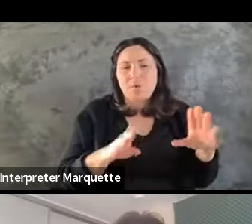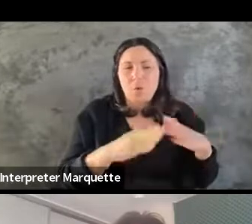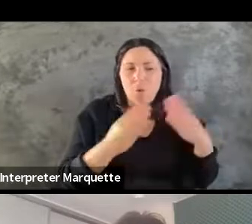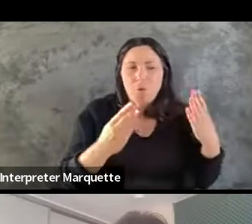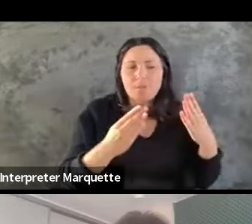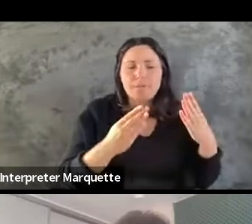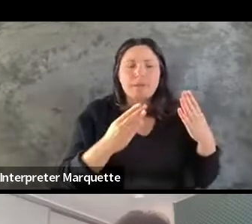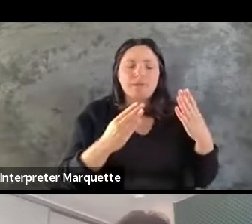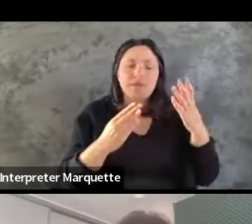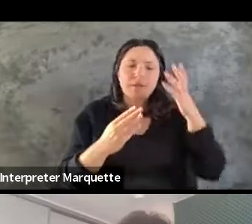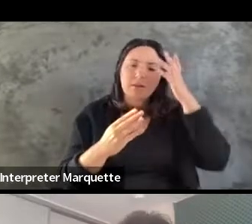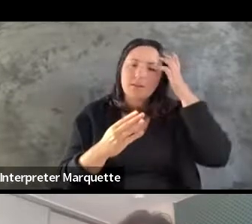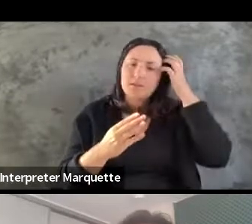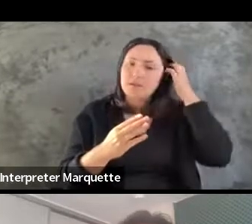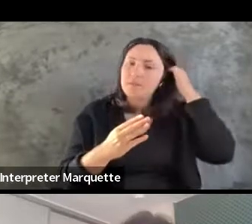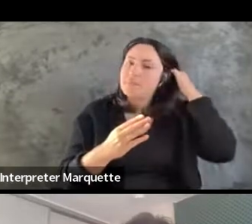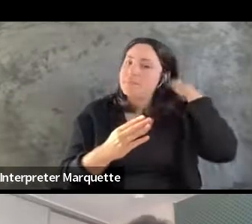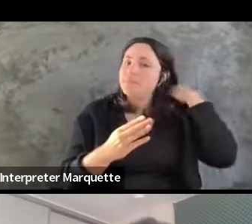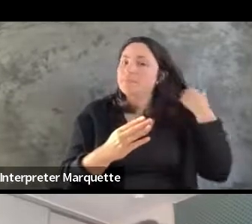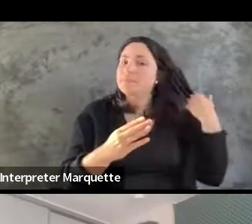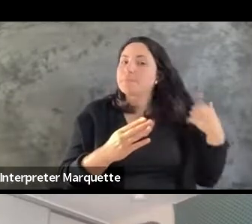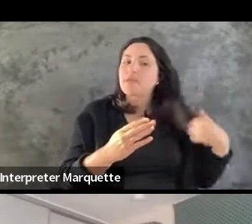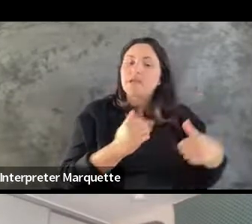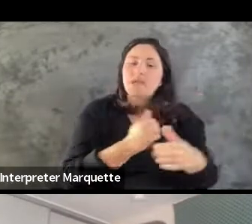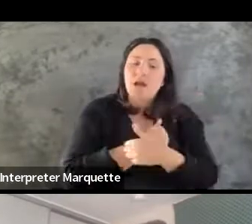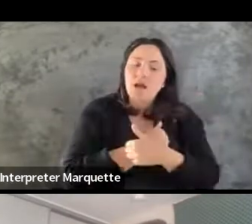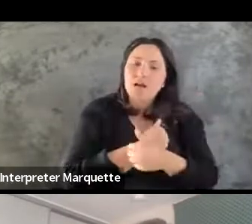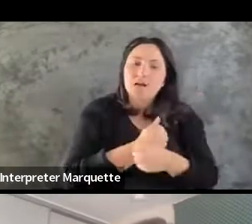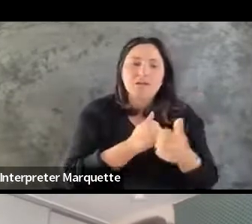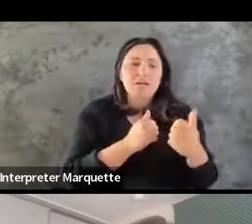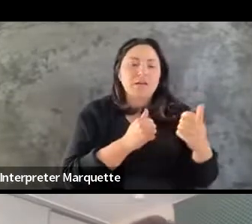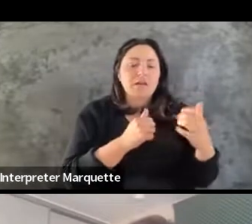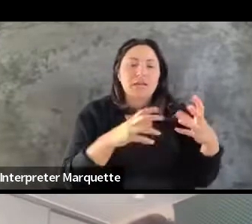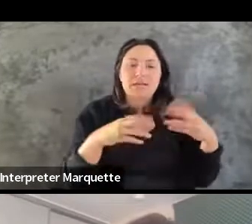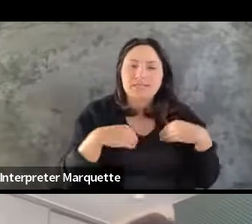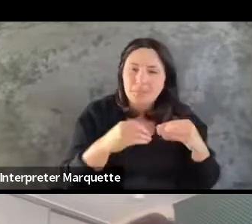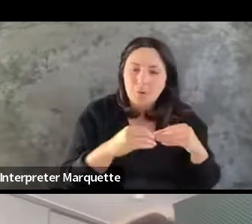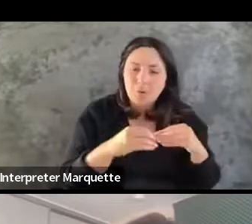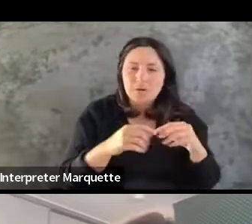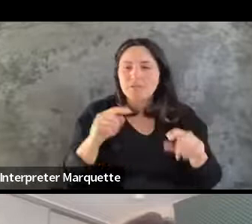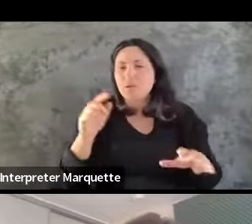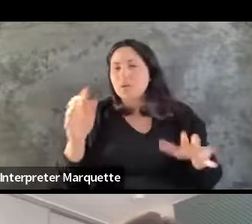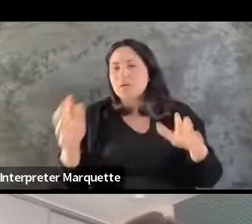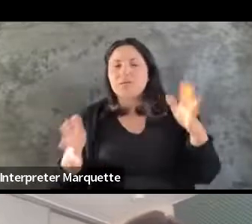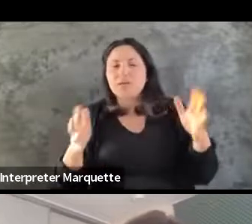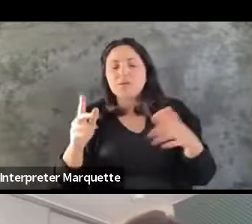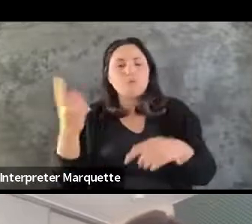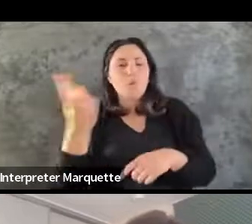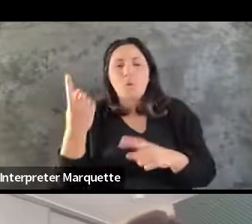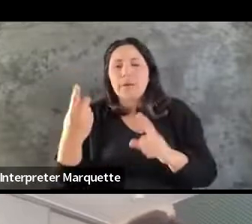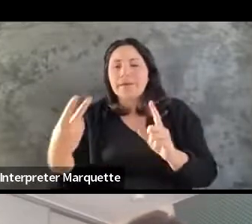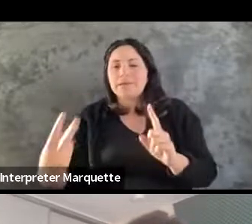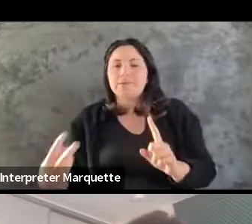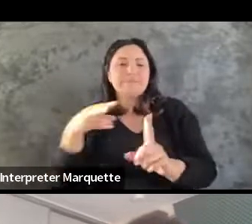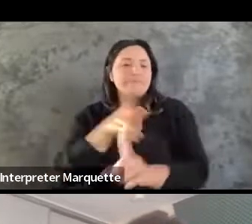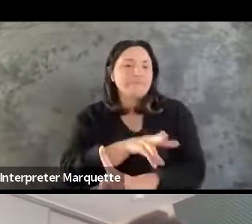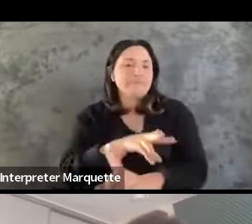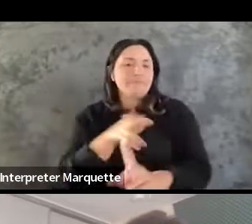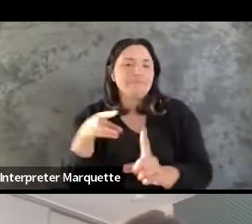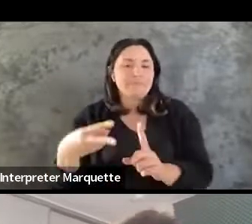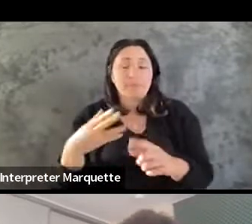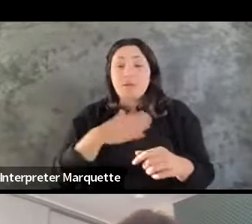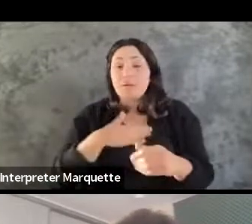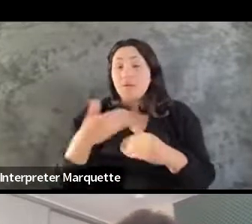and embrace more and hug more and accept more, right? And so it's not my